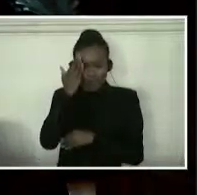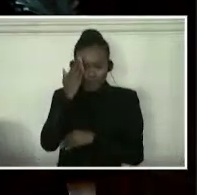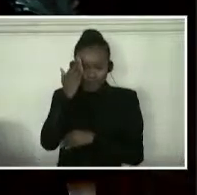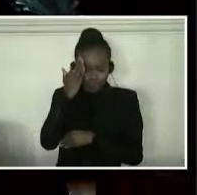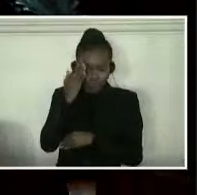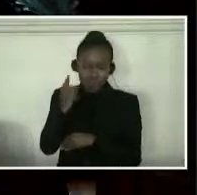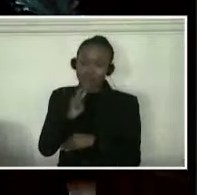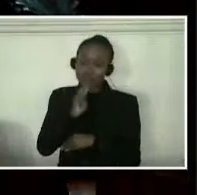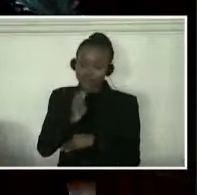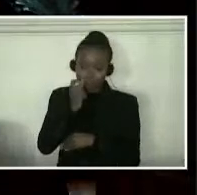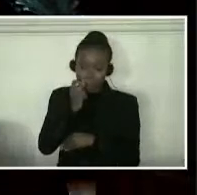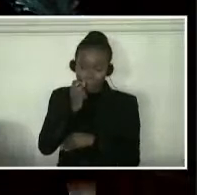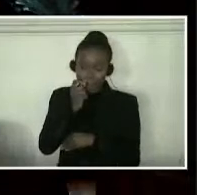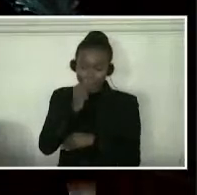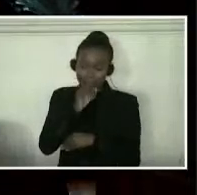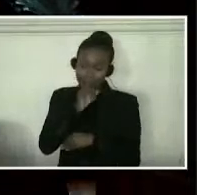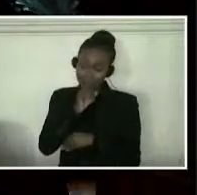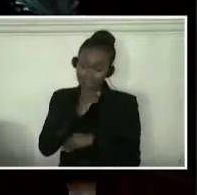foreign